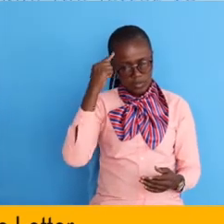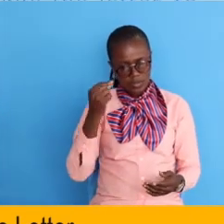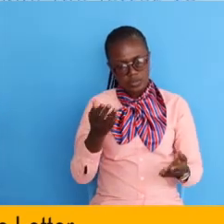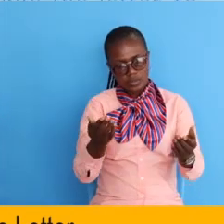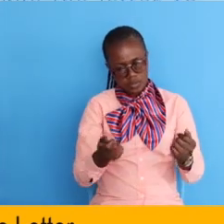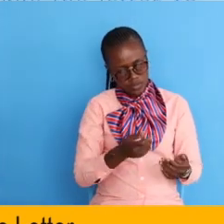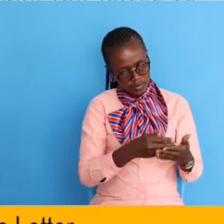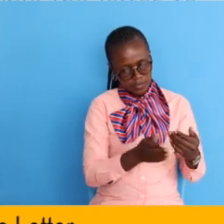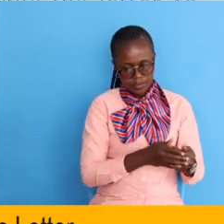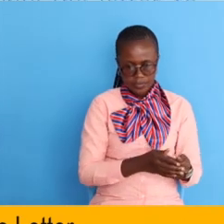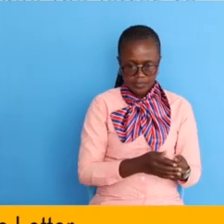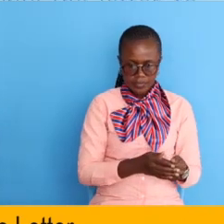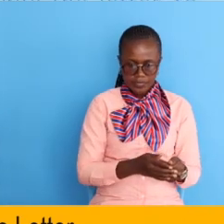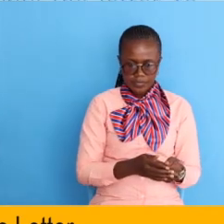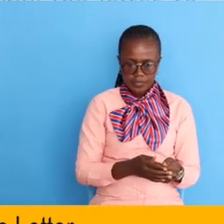can do it.